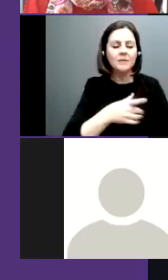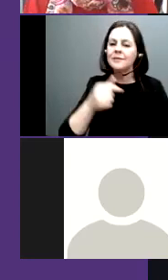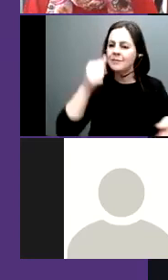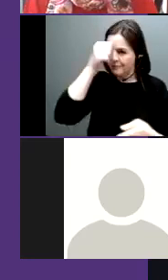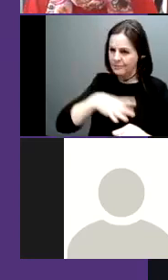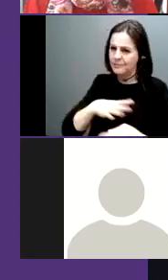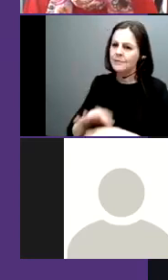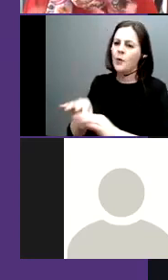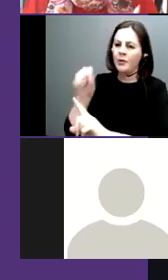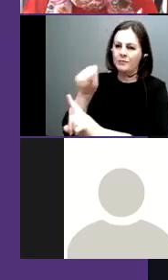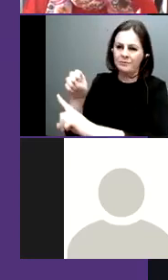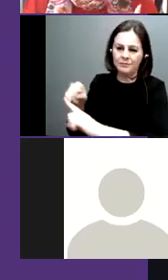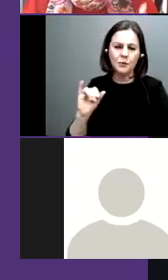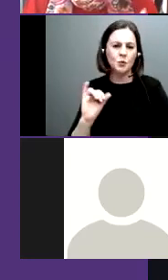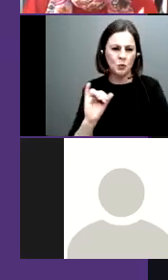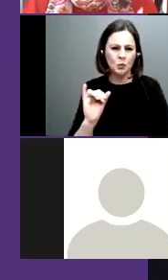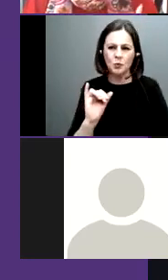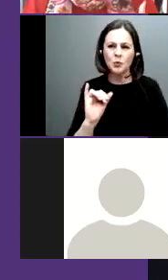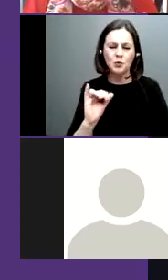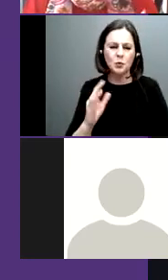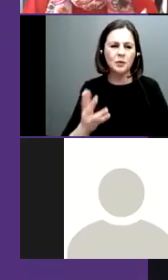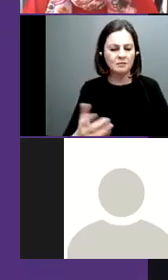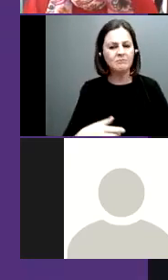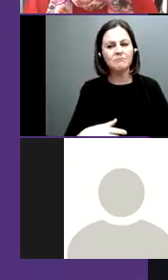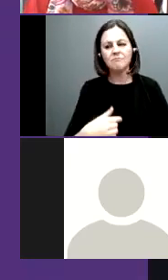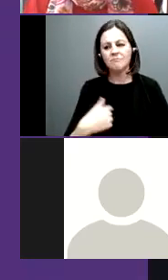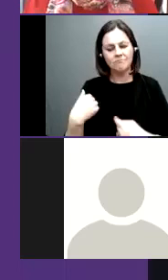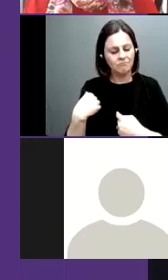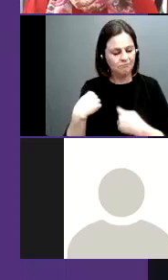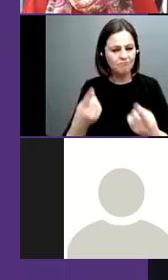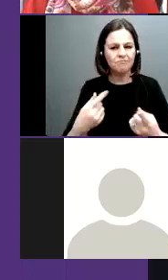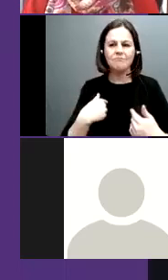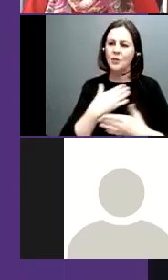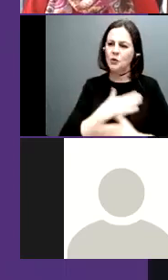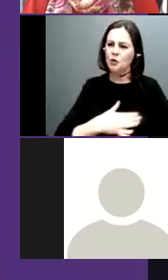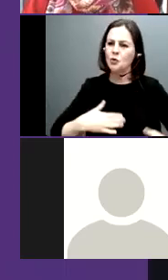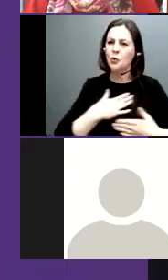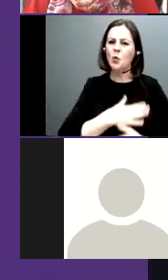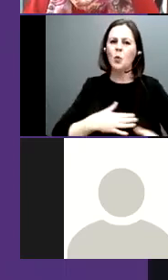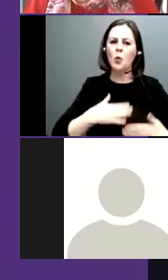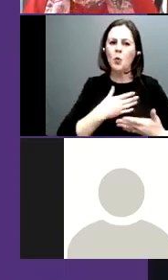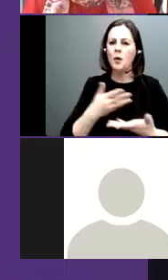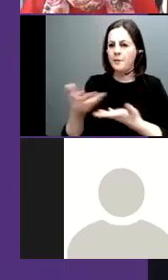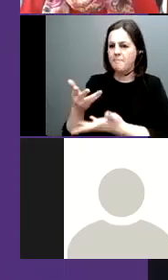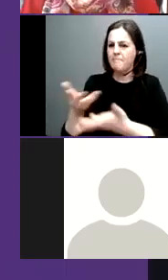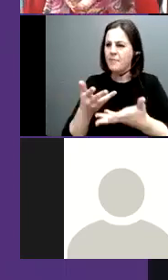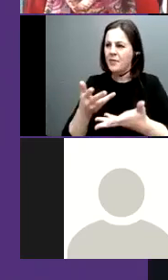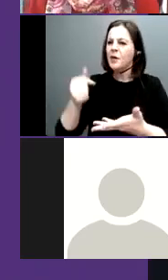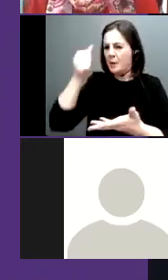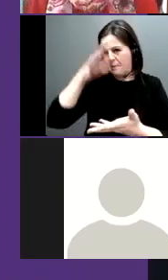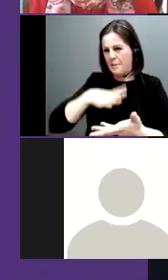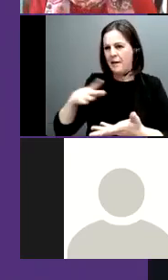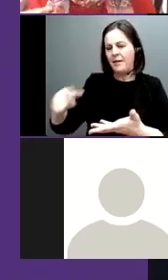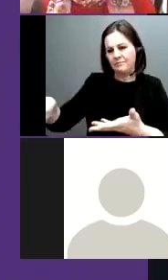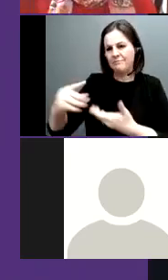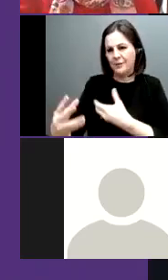I very much enjoy being able to go to spaces where men are also included. I should probably